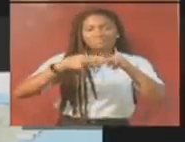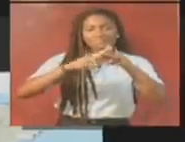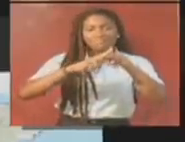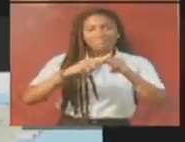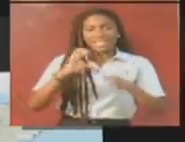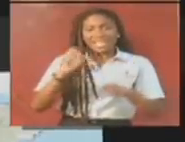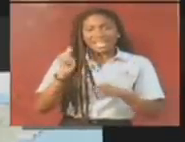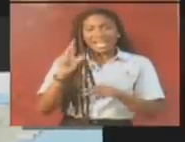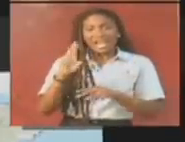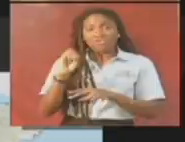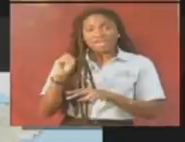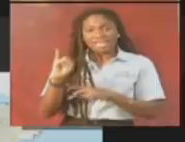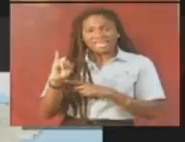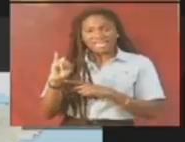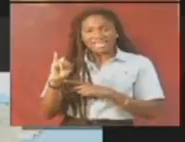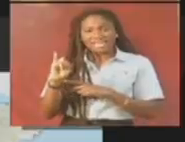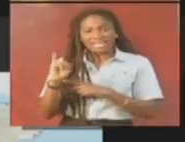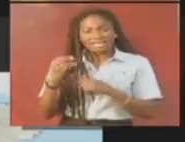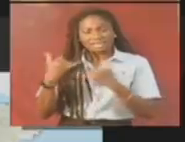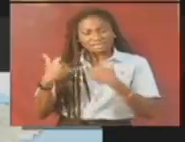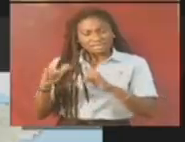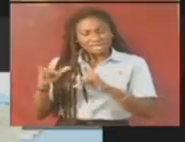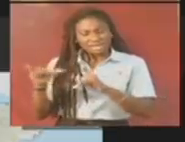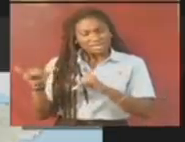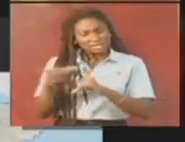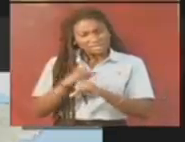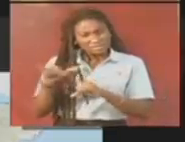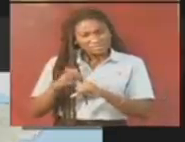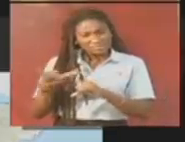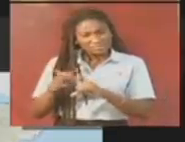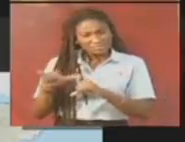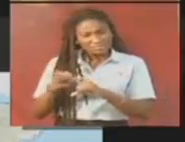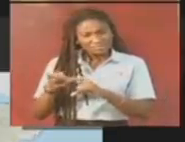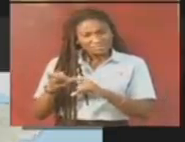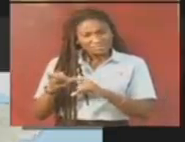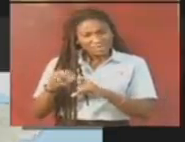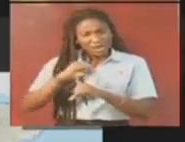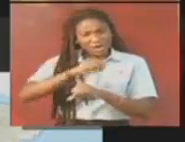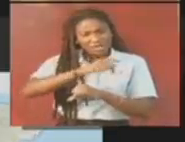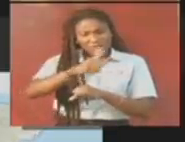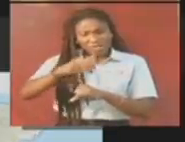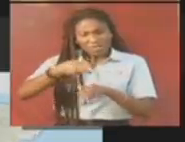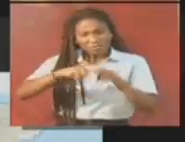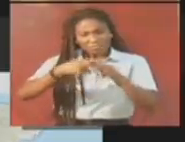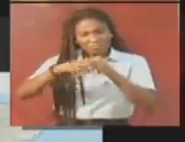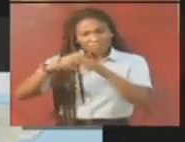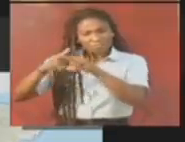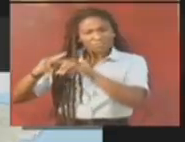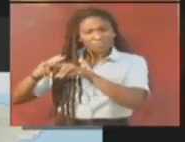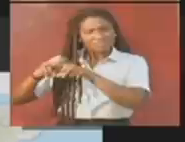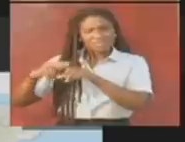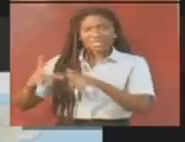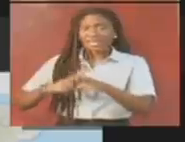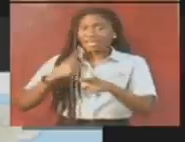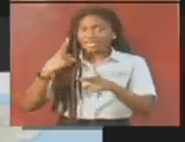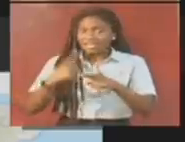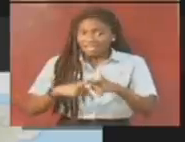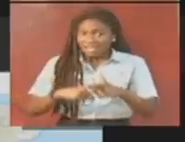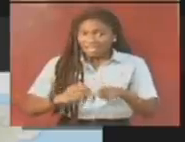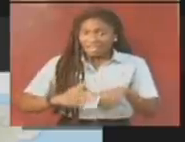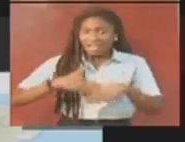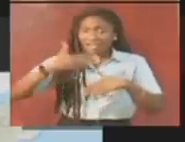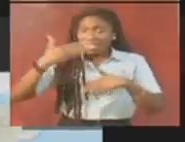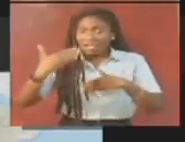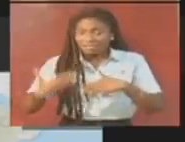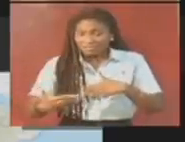remained generally around that same range of 50 per week. As we take a look at epidemiological weeks 15 and 14, however, covering